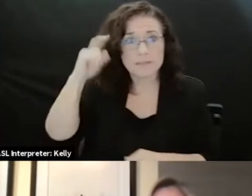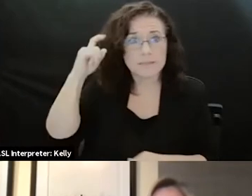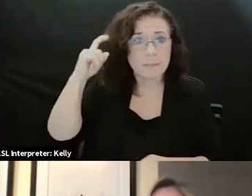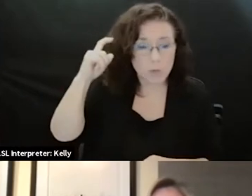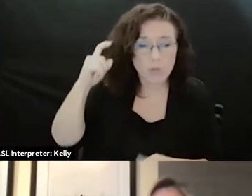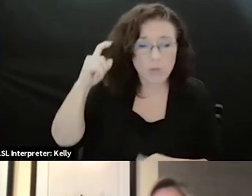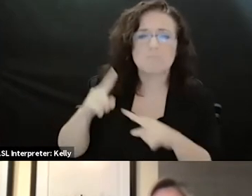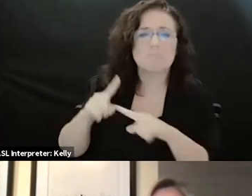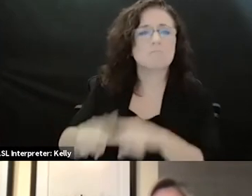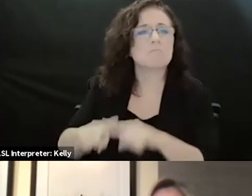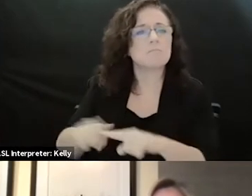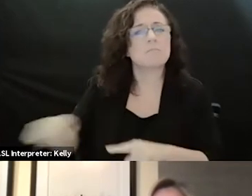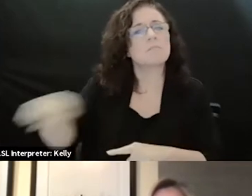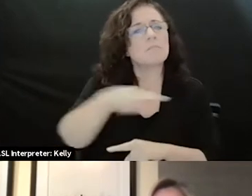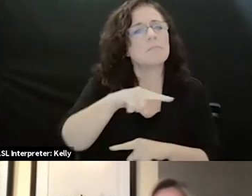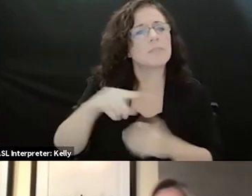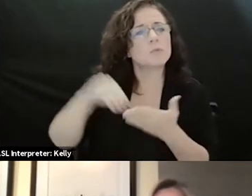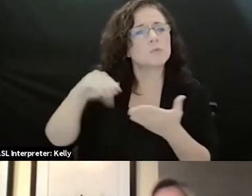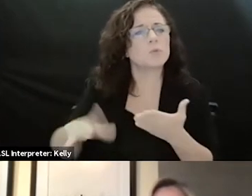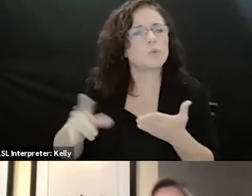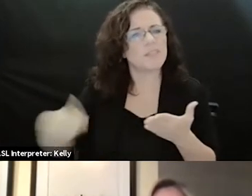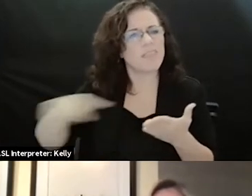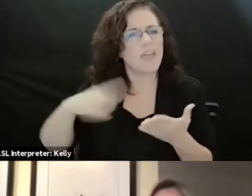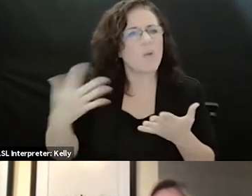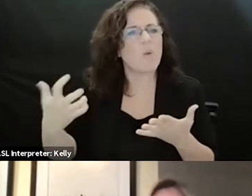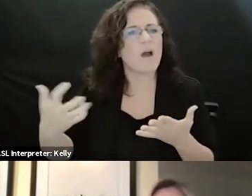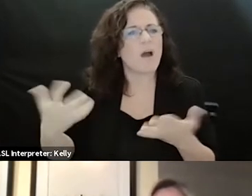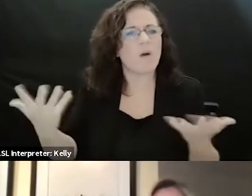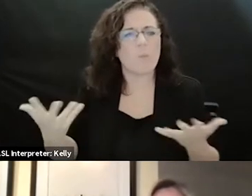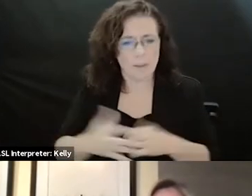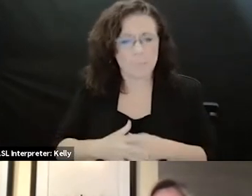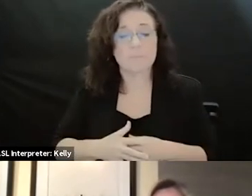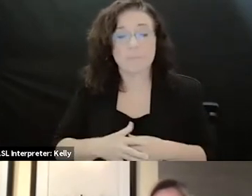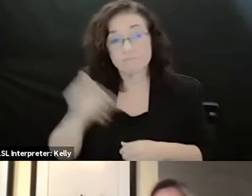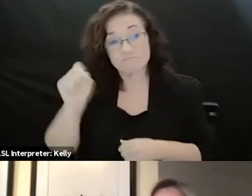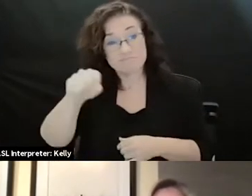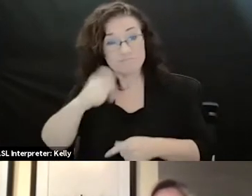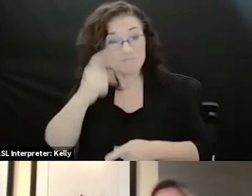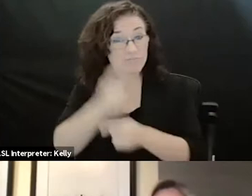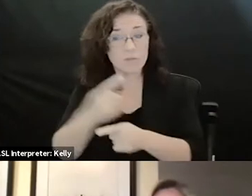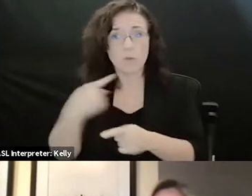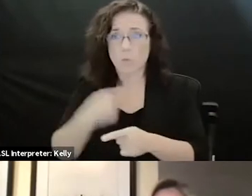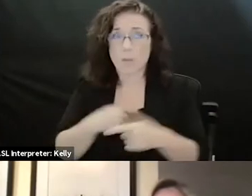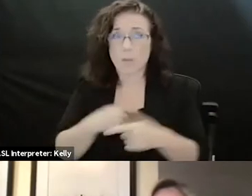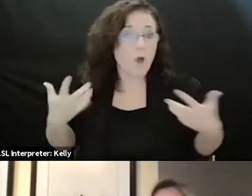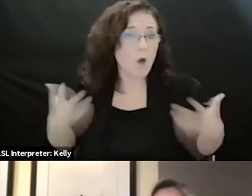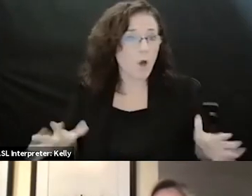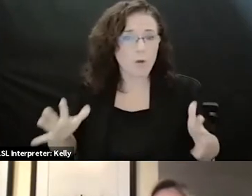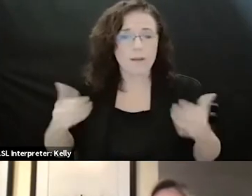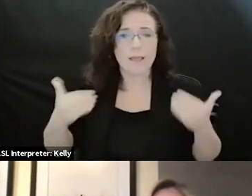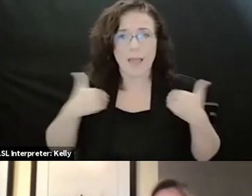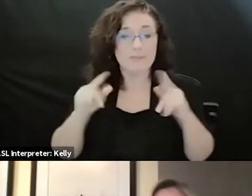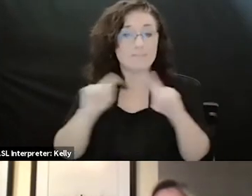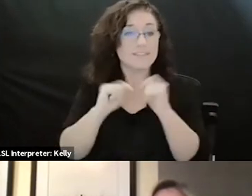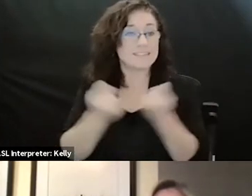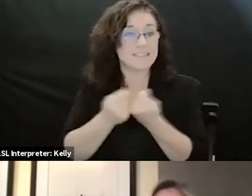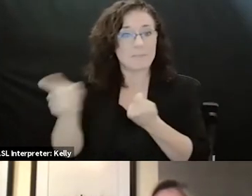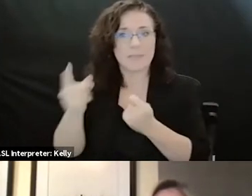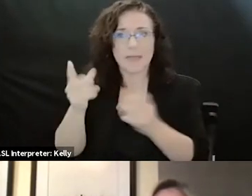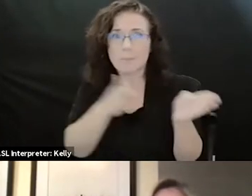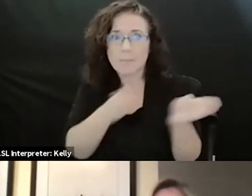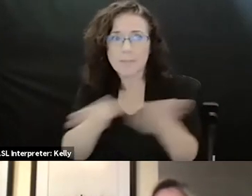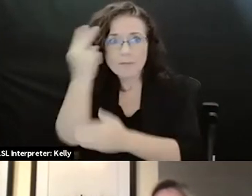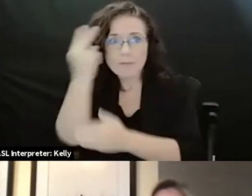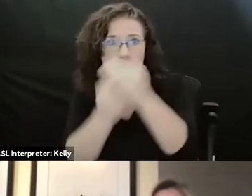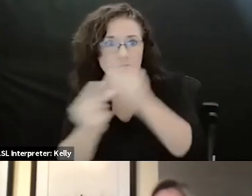course based on our staffing availability but we we do have a team that has always been our forward working team that you know